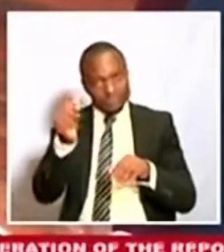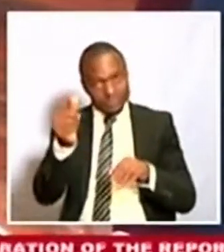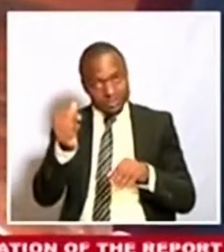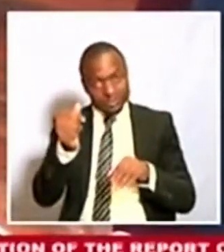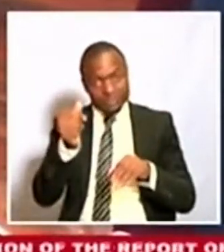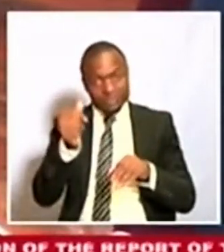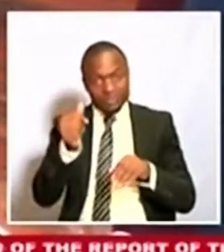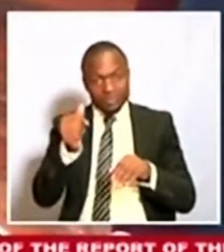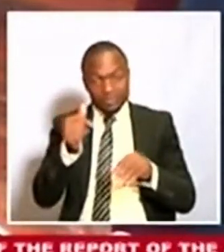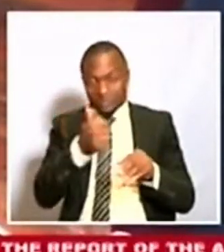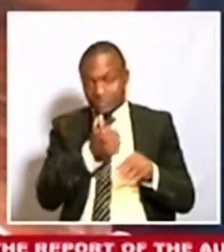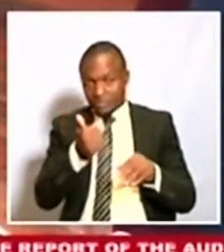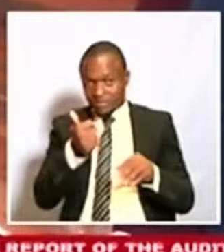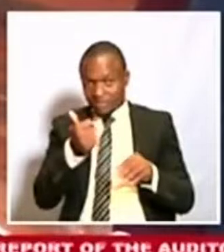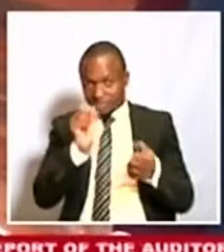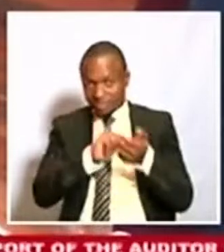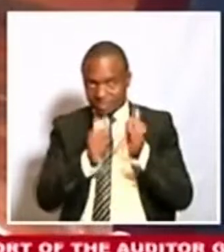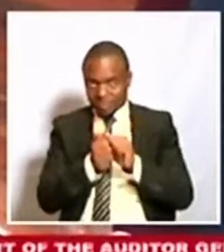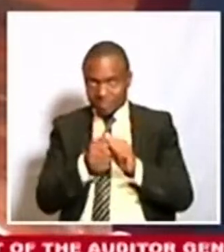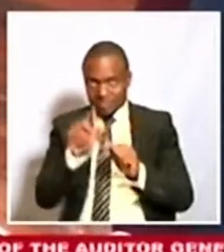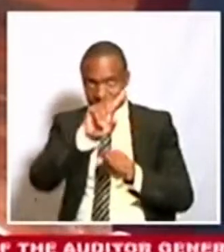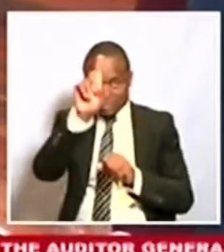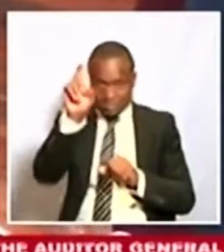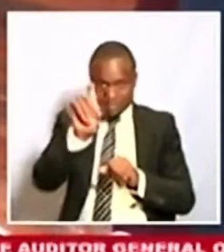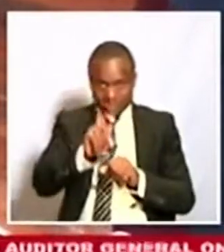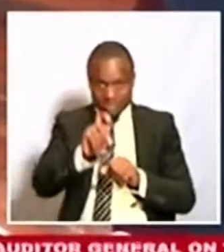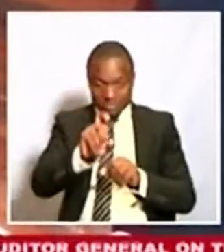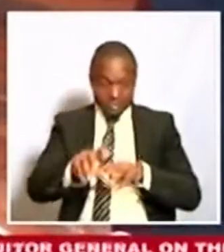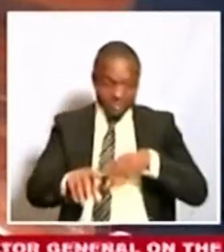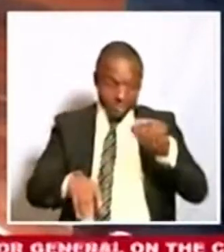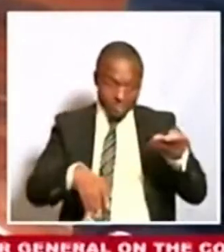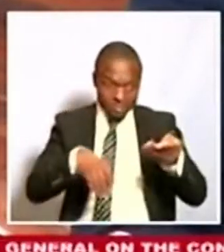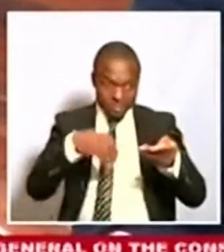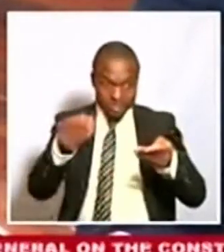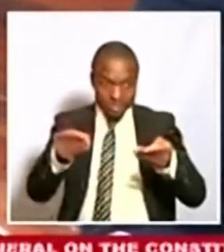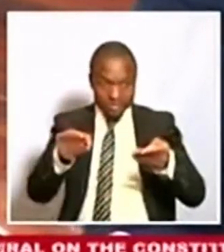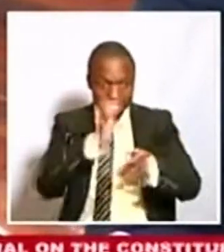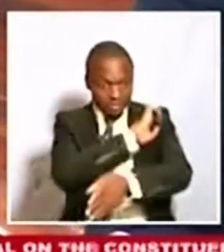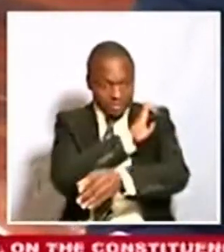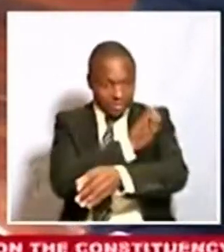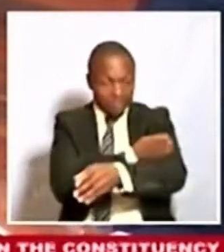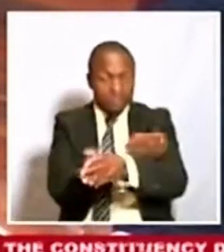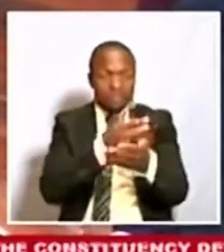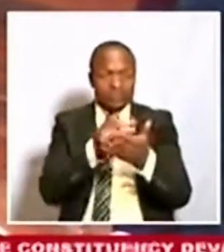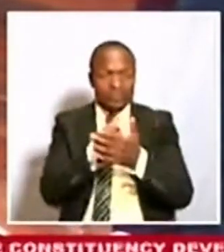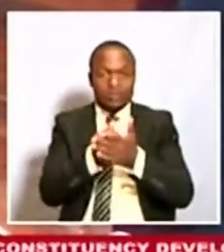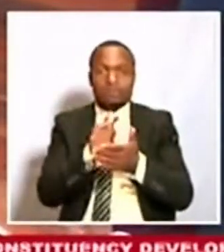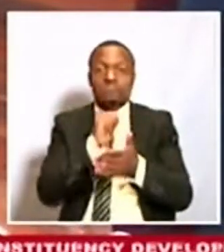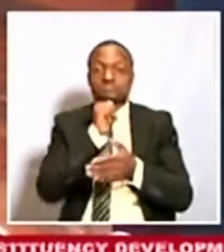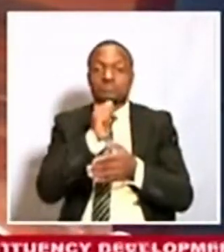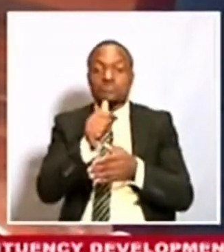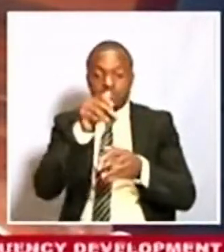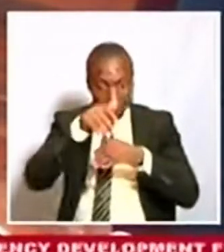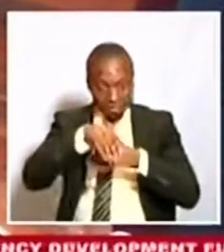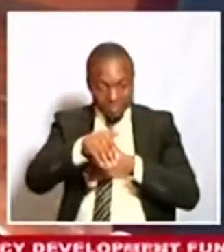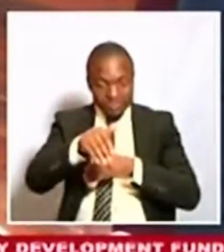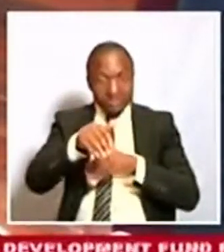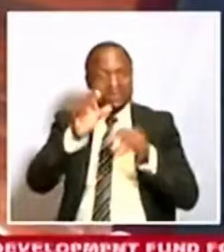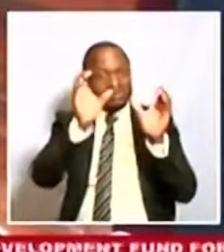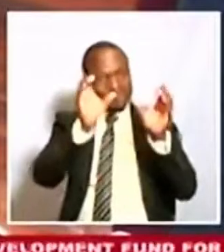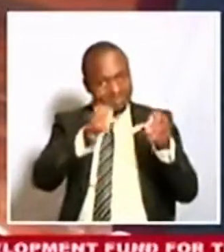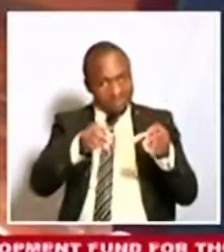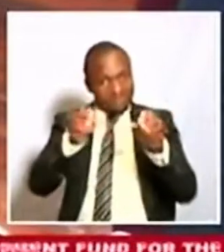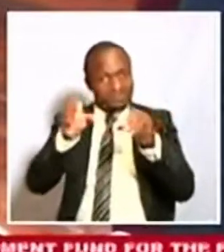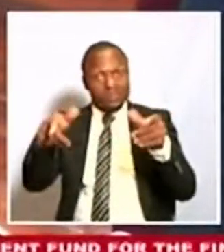The following query is on questionable disbursement of empowerment funds to unregistered clubs.